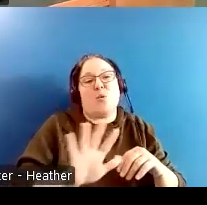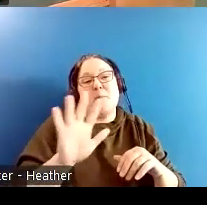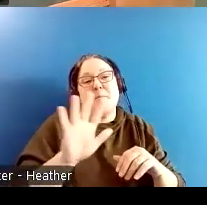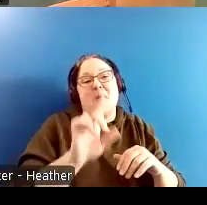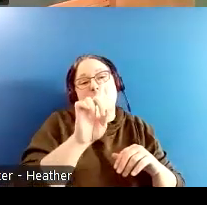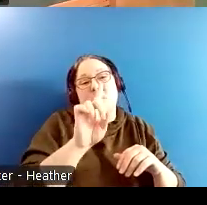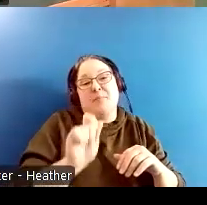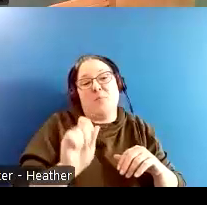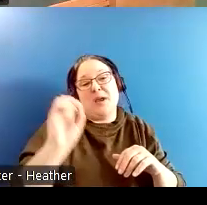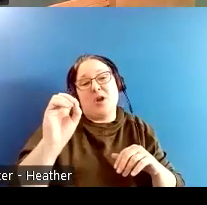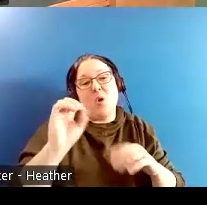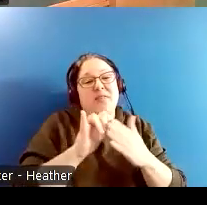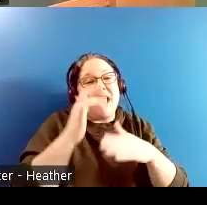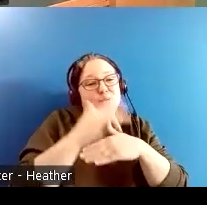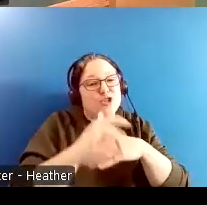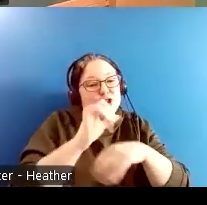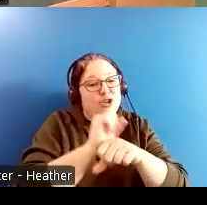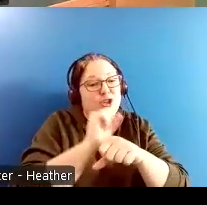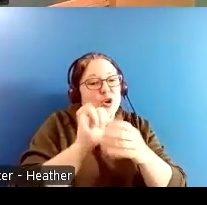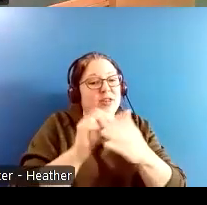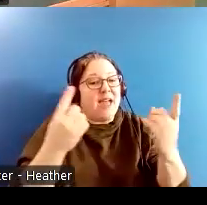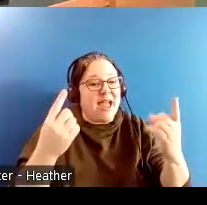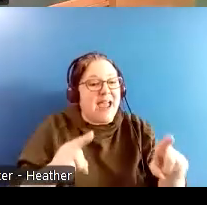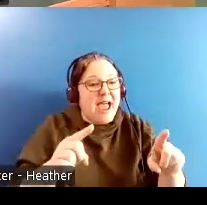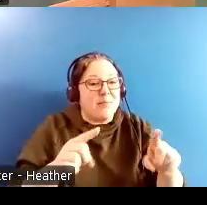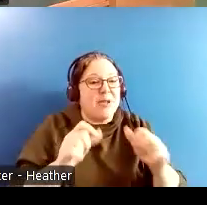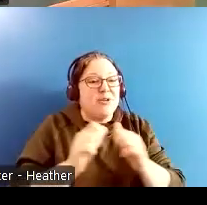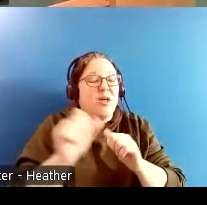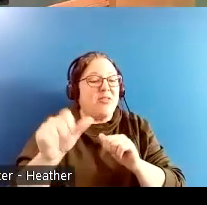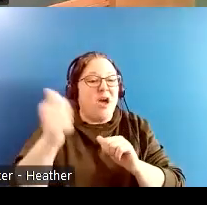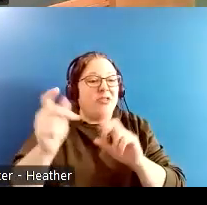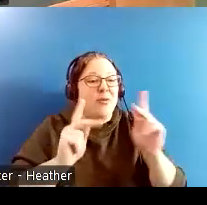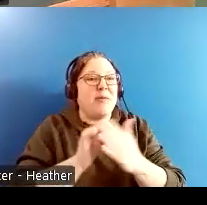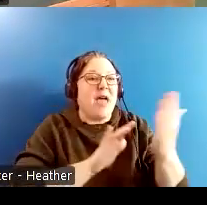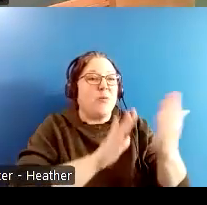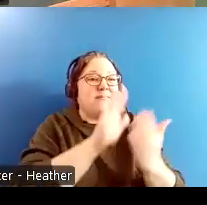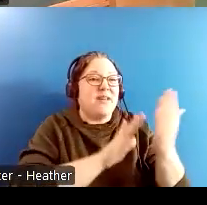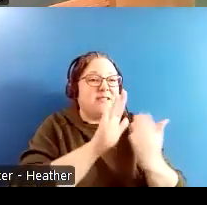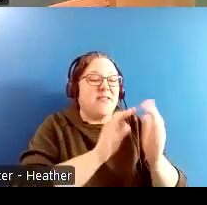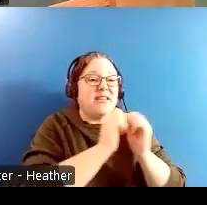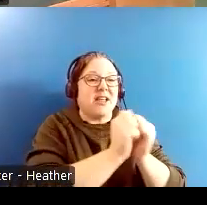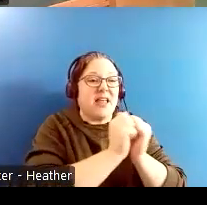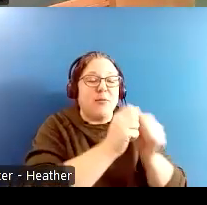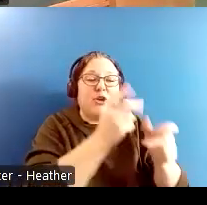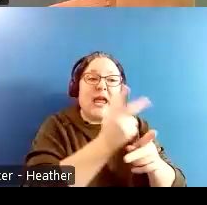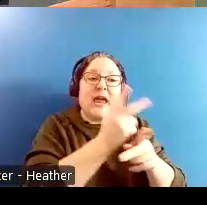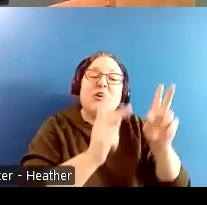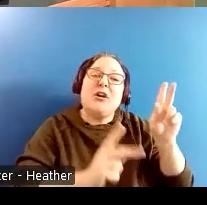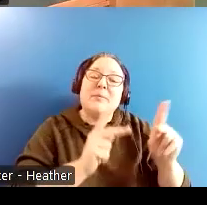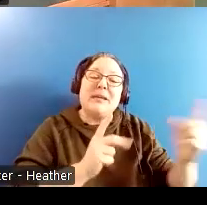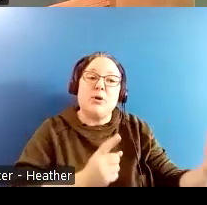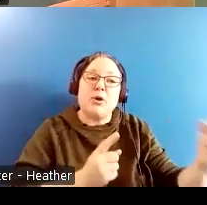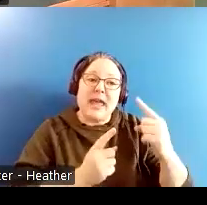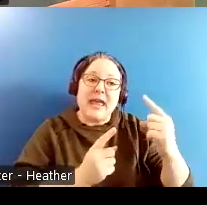done by Wayne Caton and Jürgen Unitzer, Greg Simon, and others. That was face-to-face collaborative care, where patients came into the